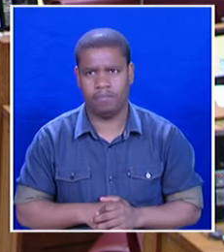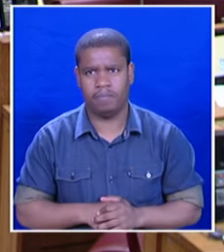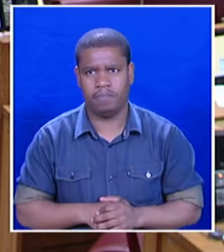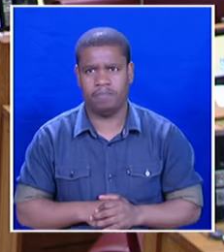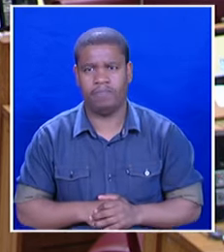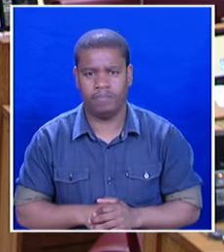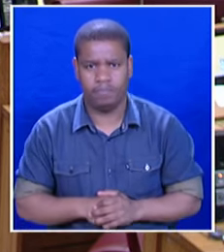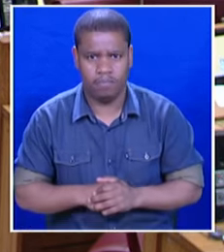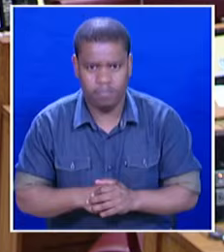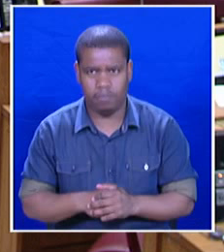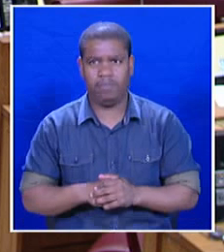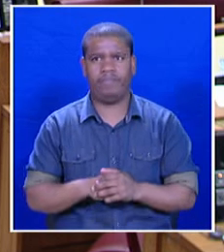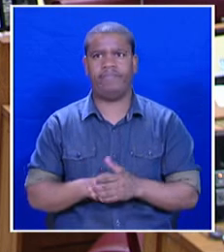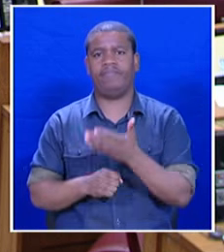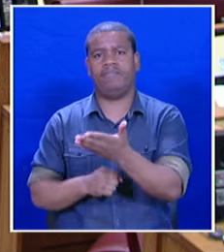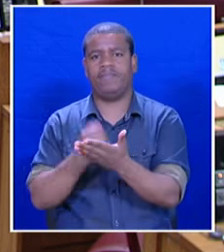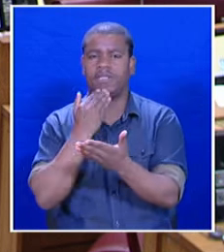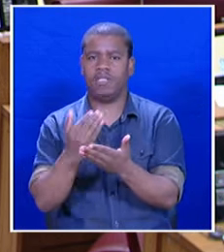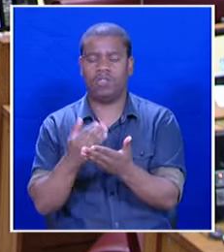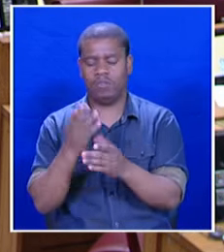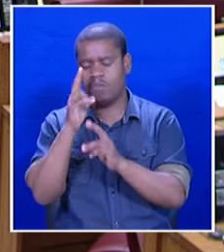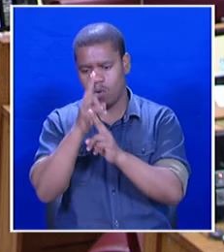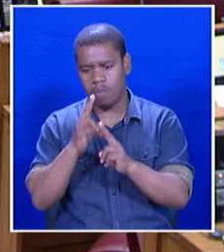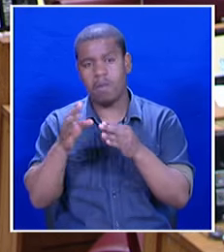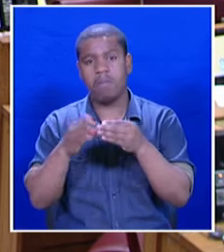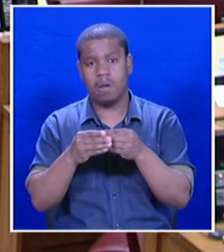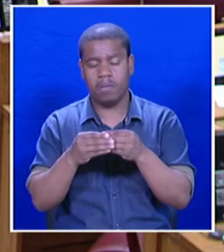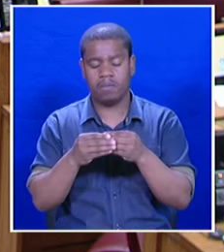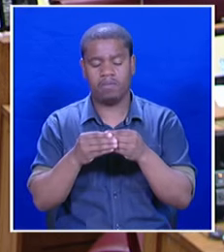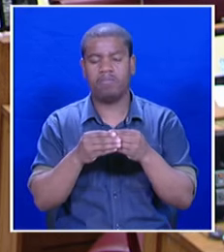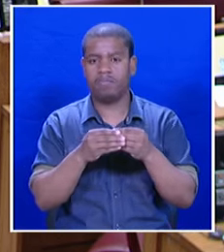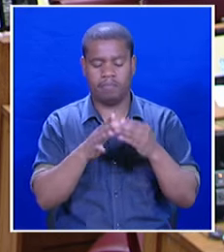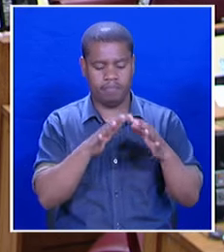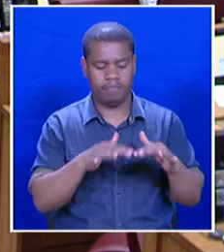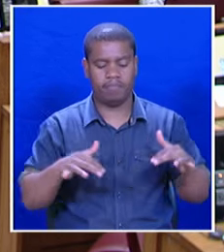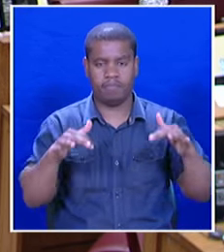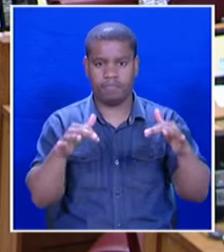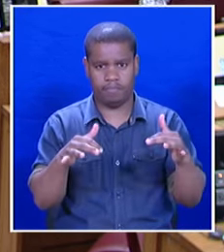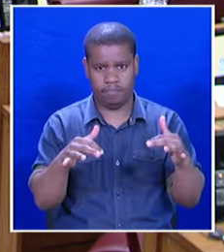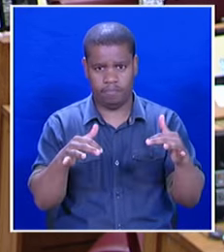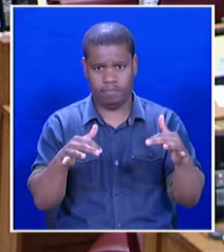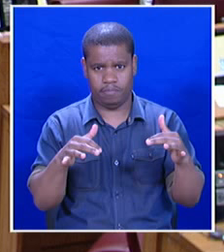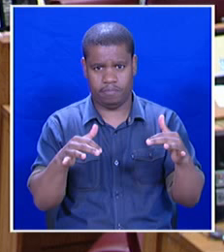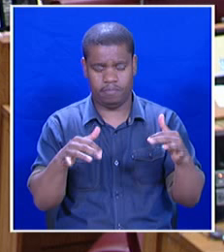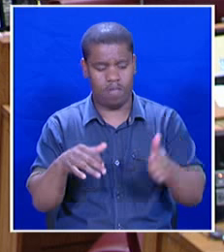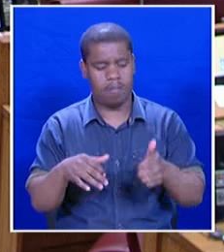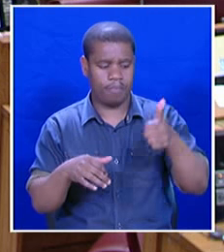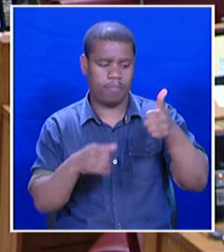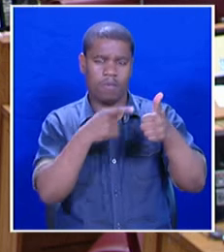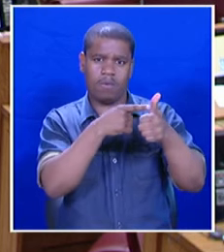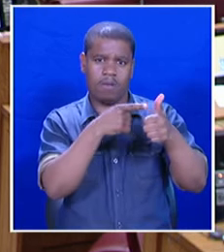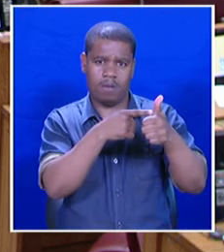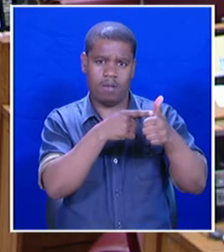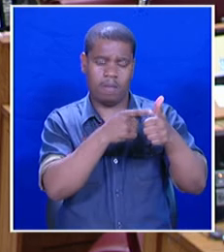Thank you very much. Honorable members, the Chief Whip of the Council has requested me to ask